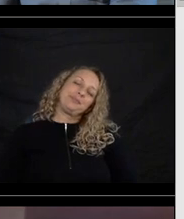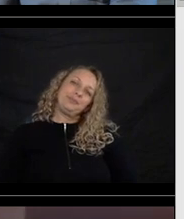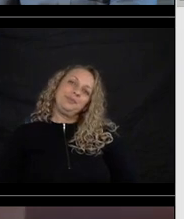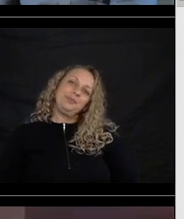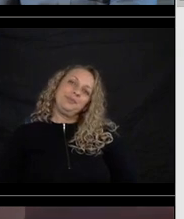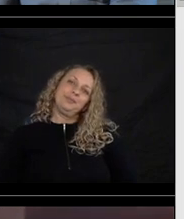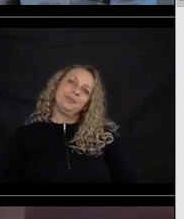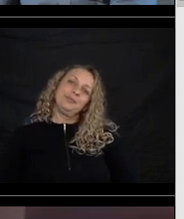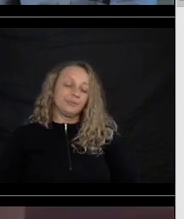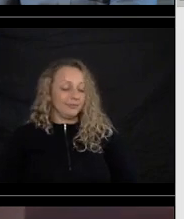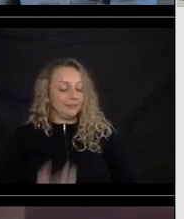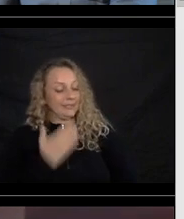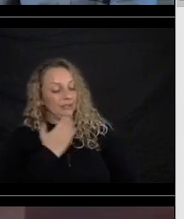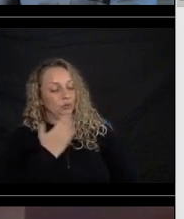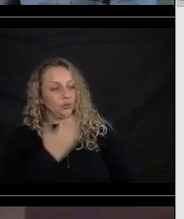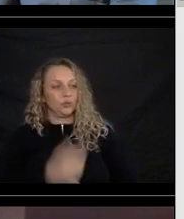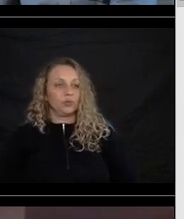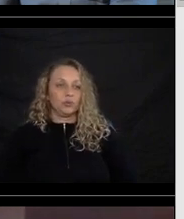Thank you.